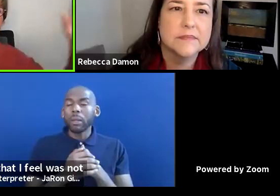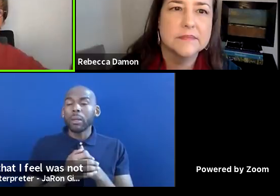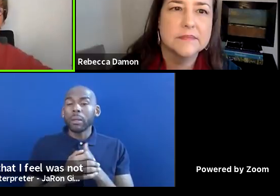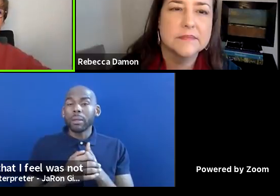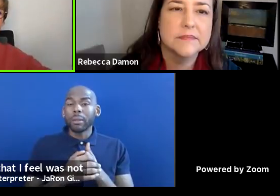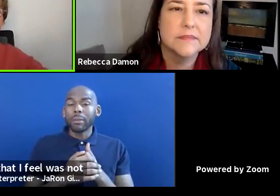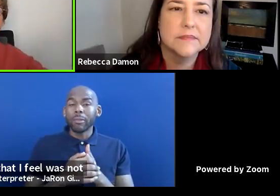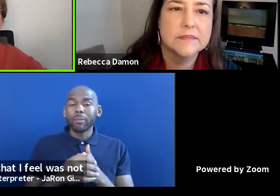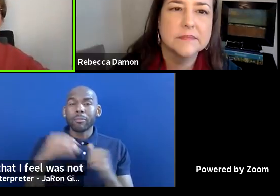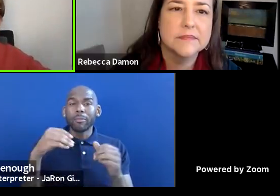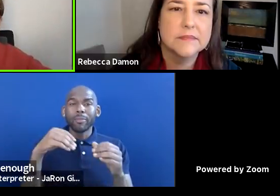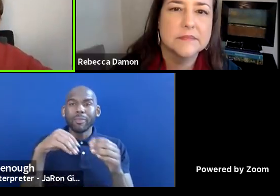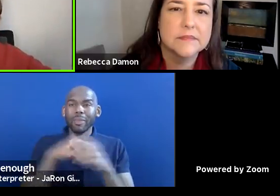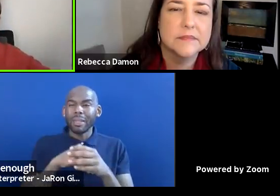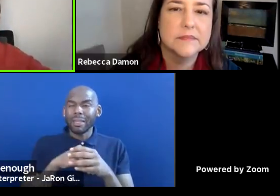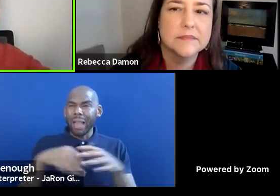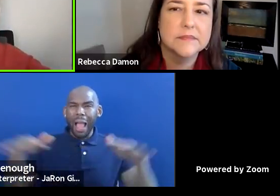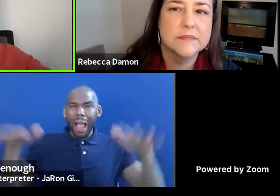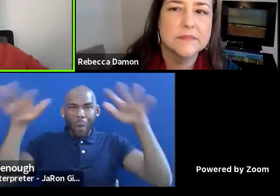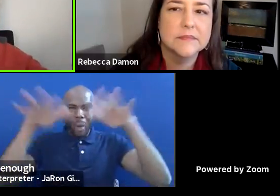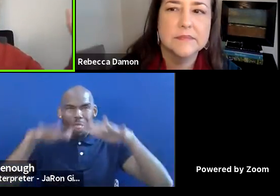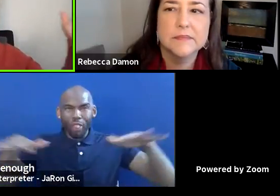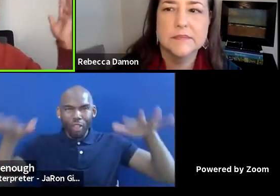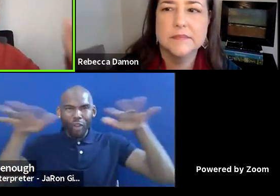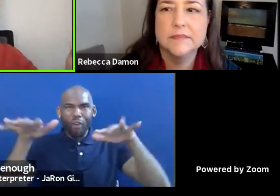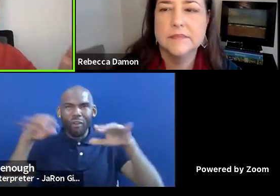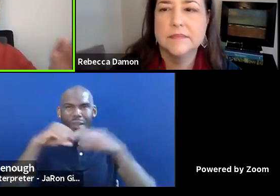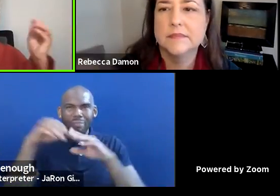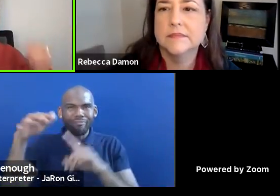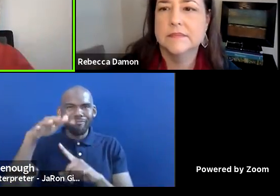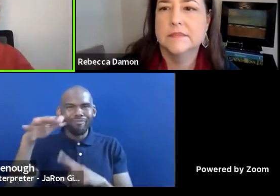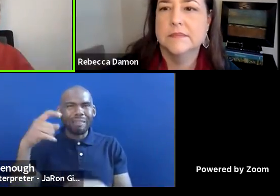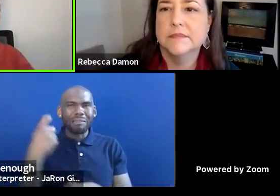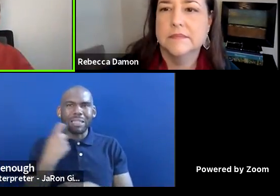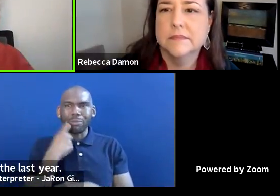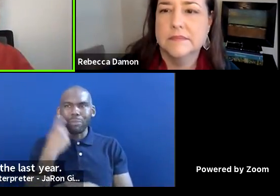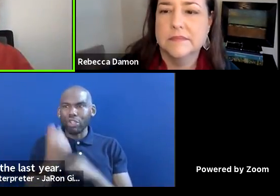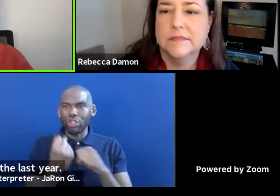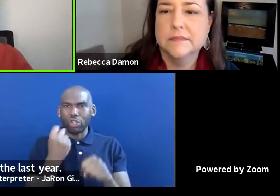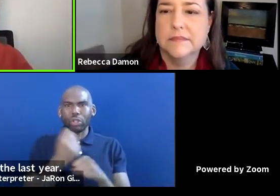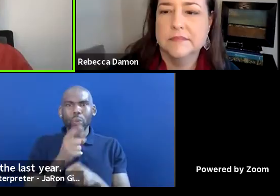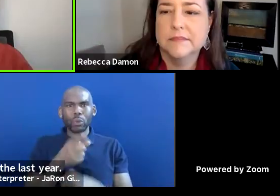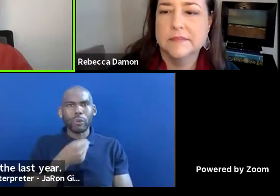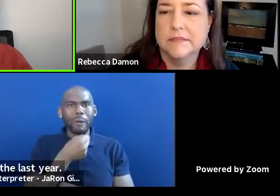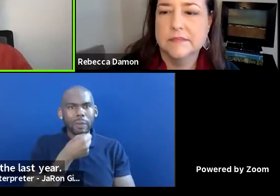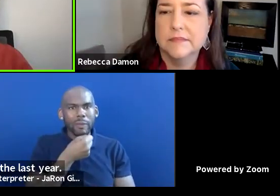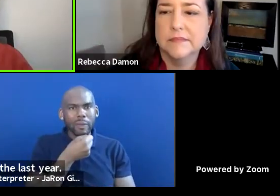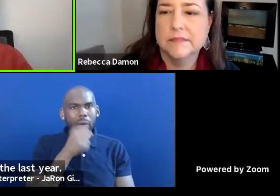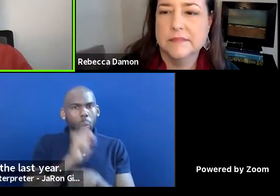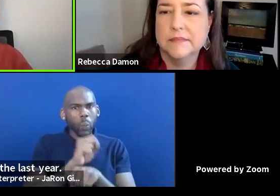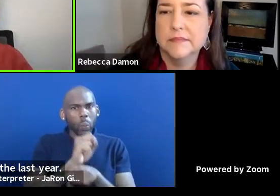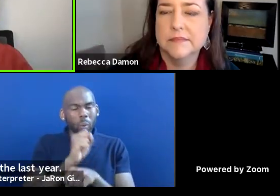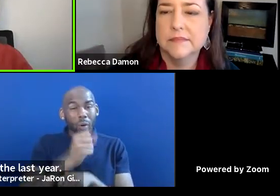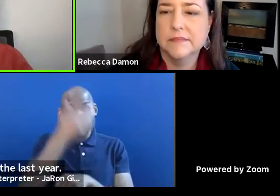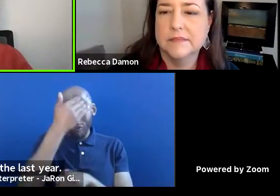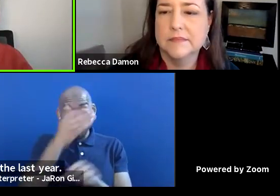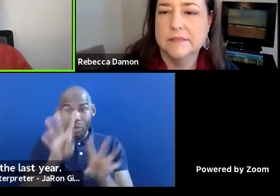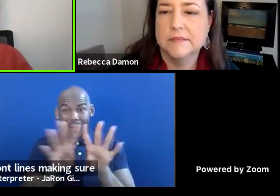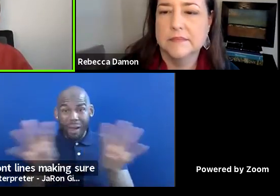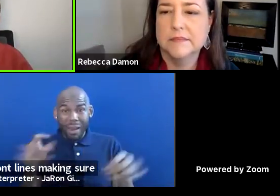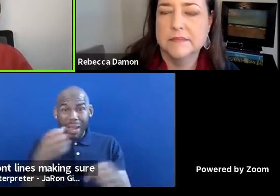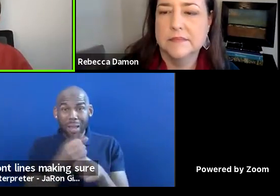out there in the ether this last year, as you were out there in the front lines, making sure that we were informed